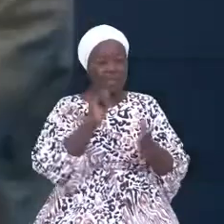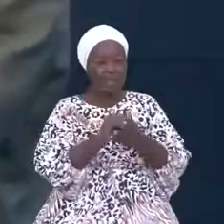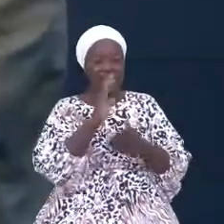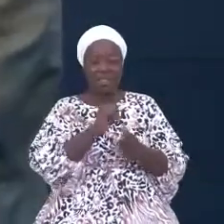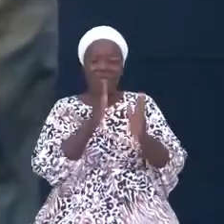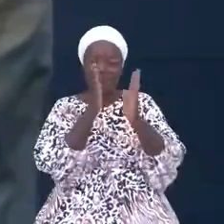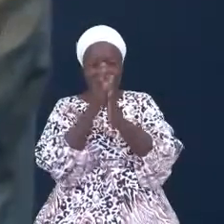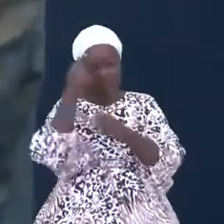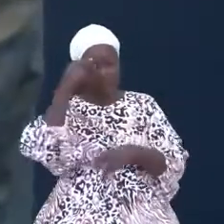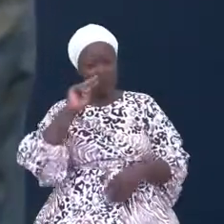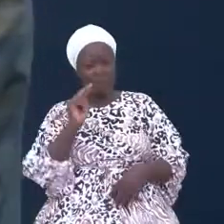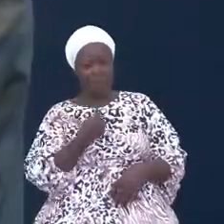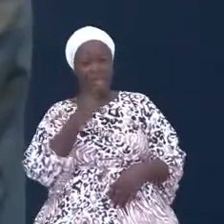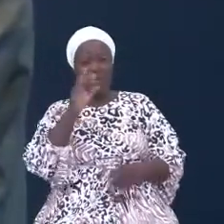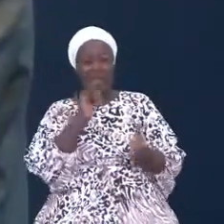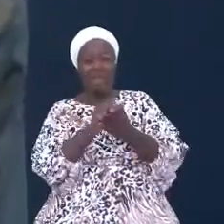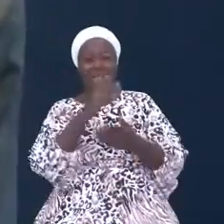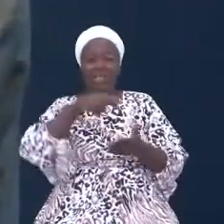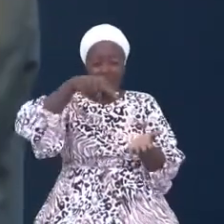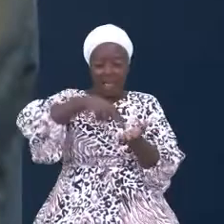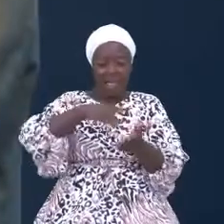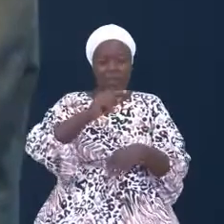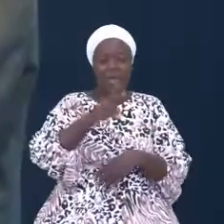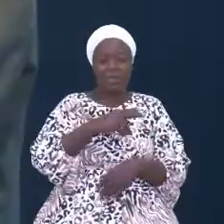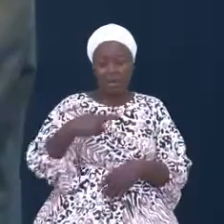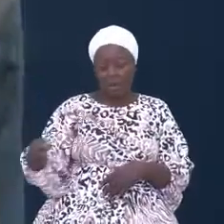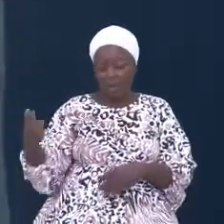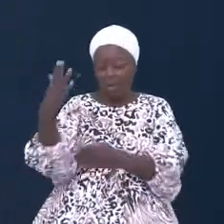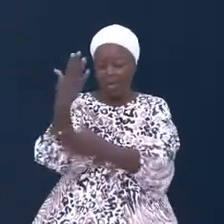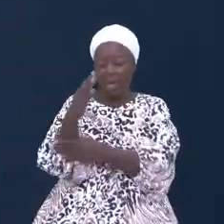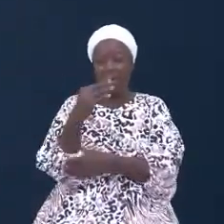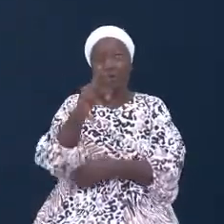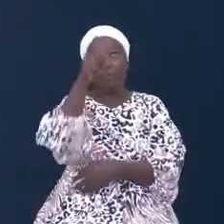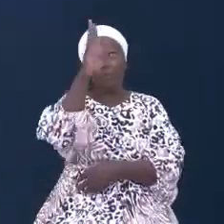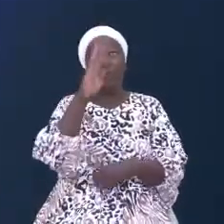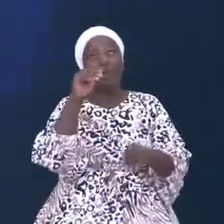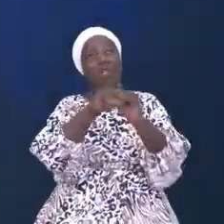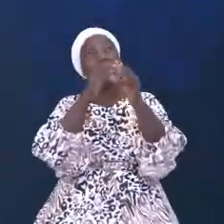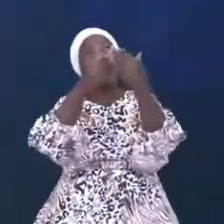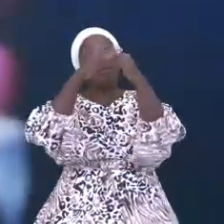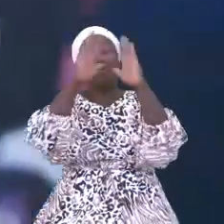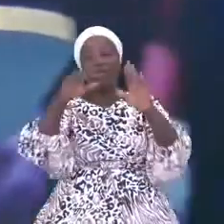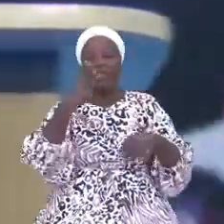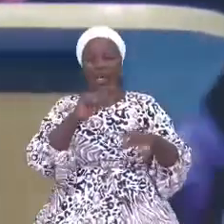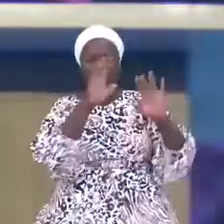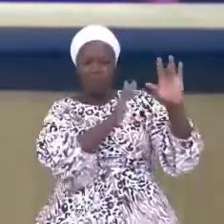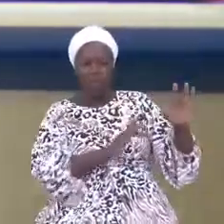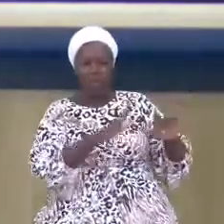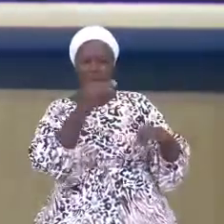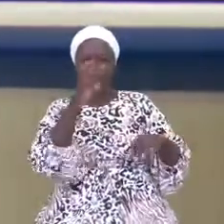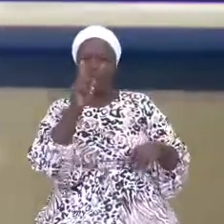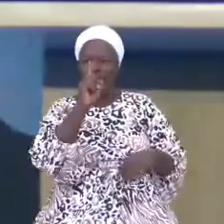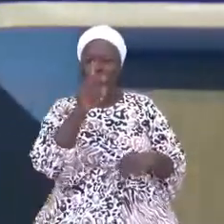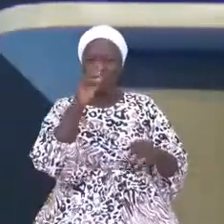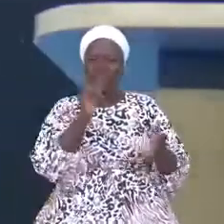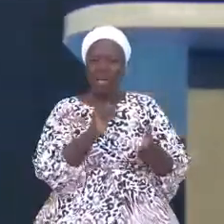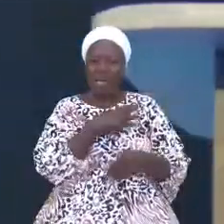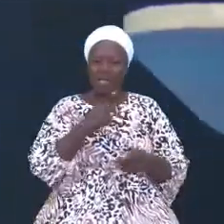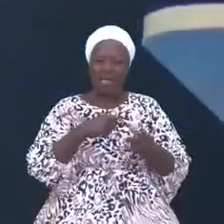that stands by the right hand of God in heaven, the mercy of the one and